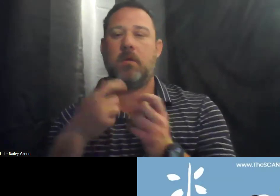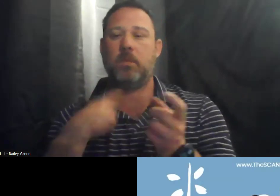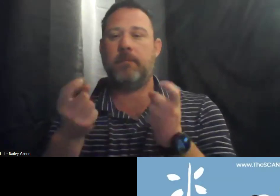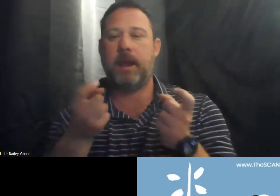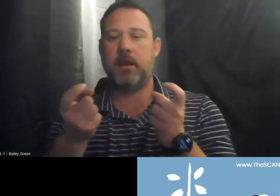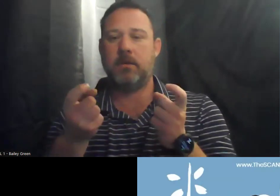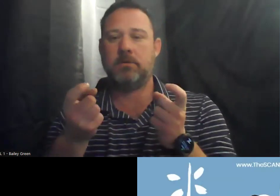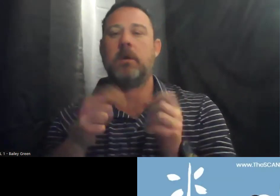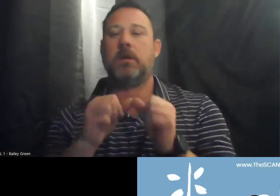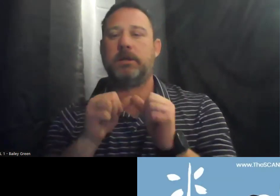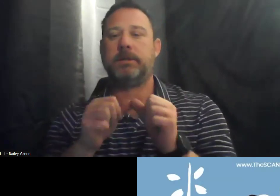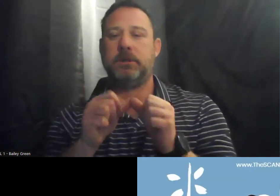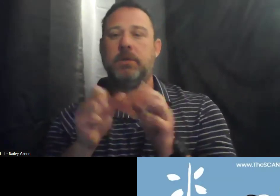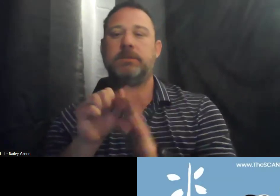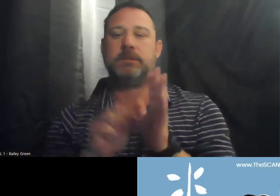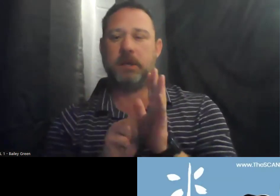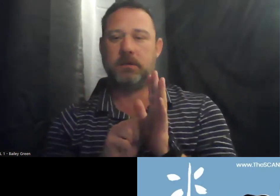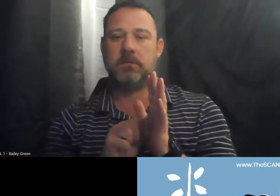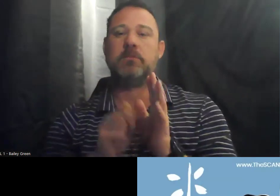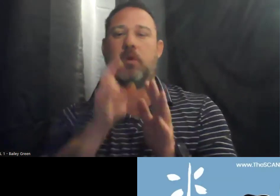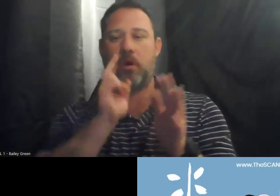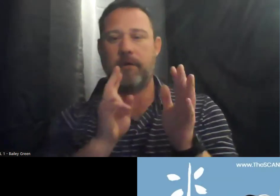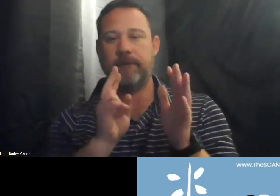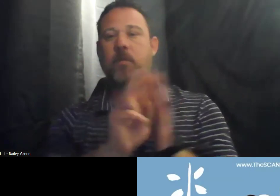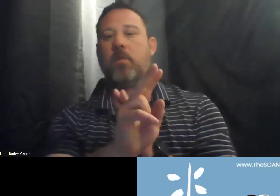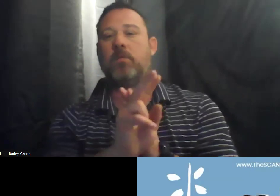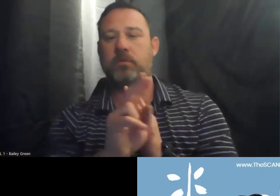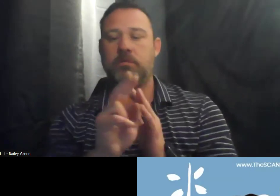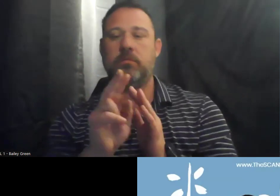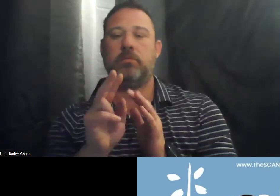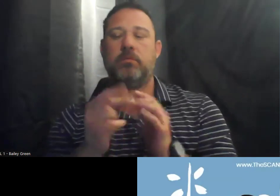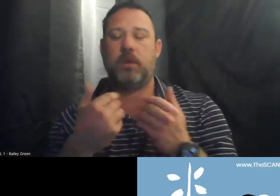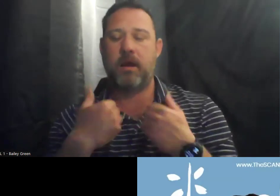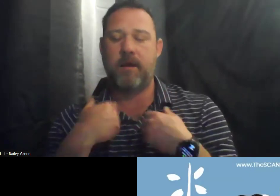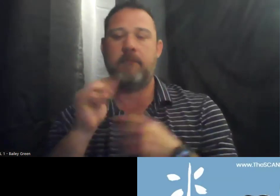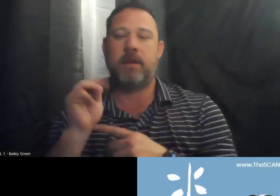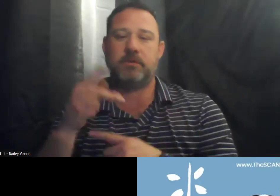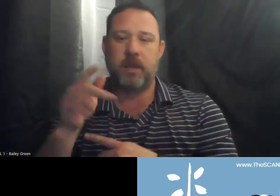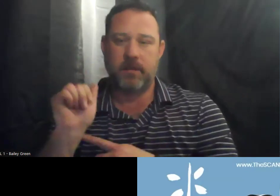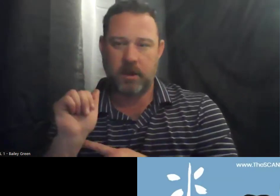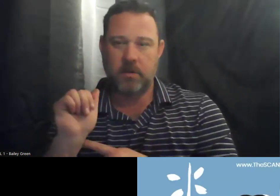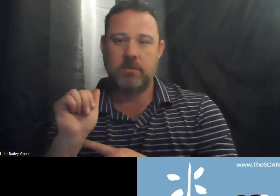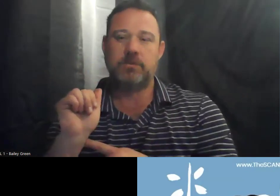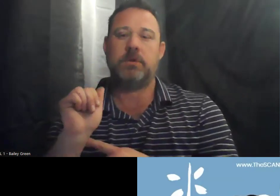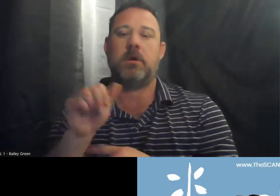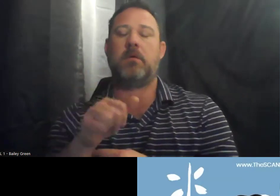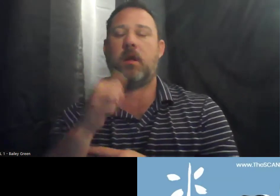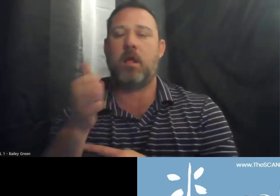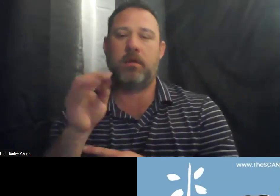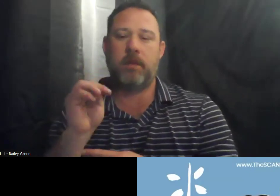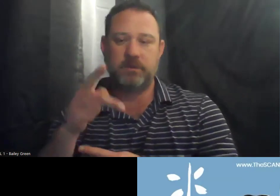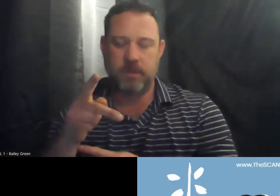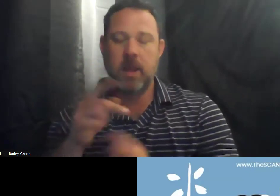that, but to continue as a state to look forward, that we have the master plan on aging and other master